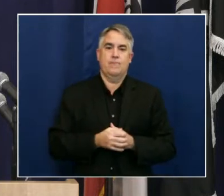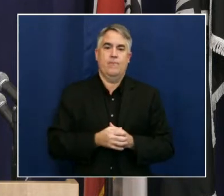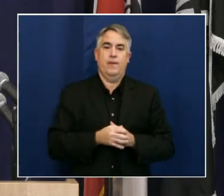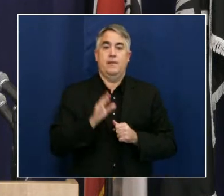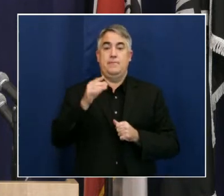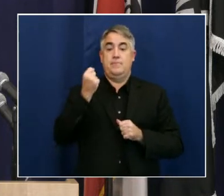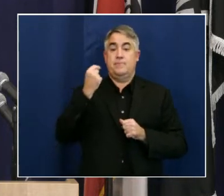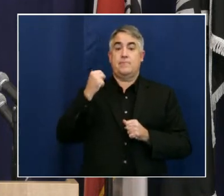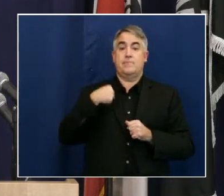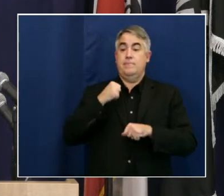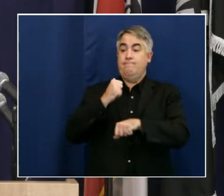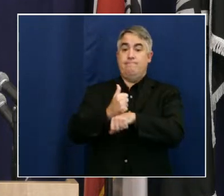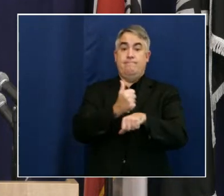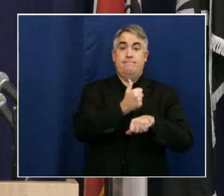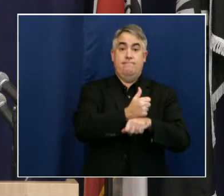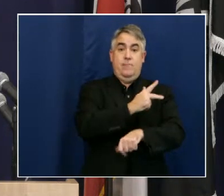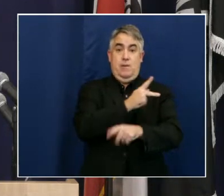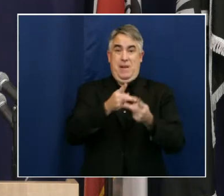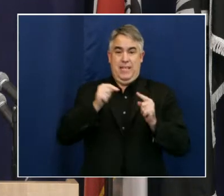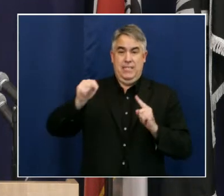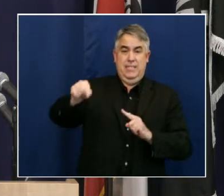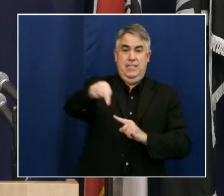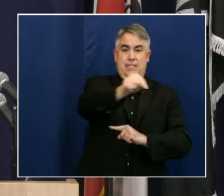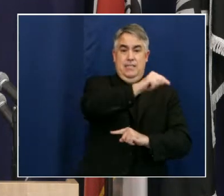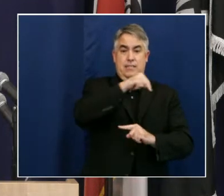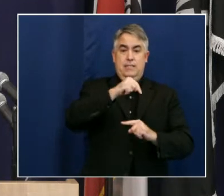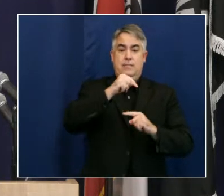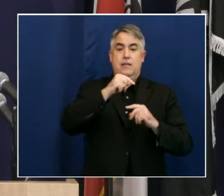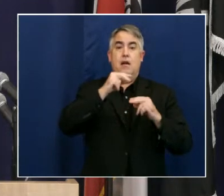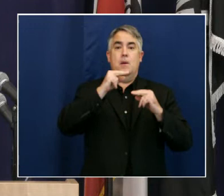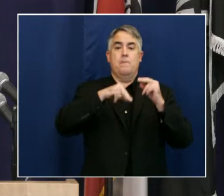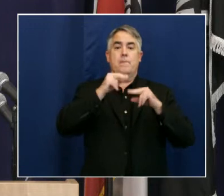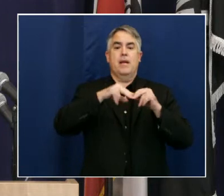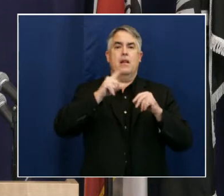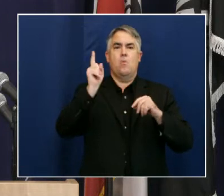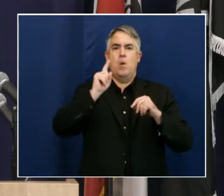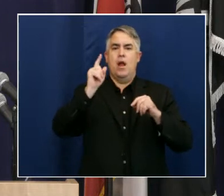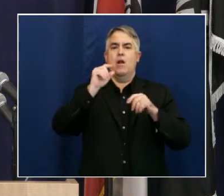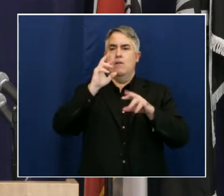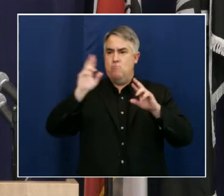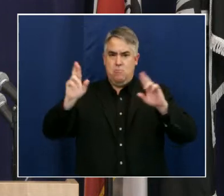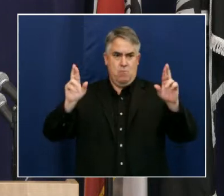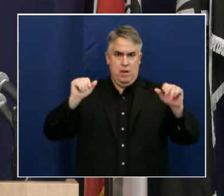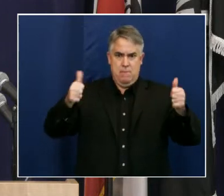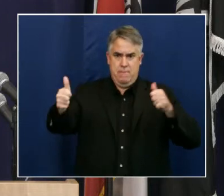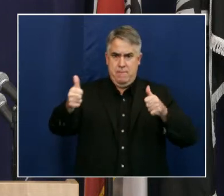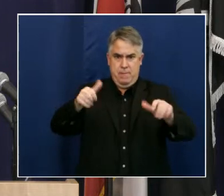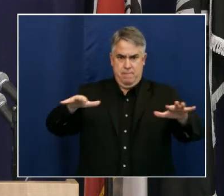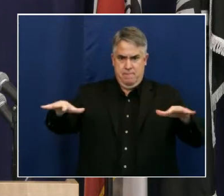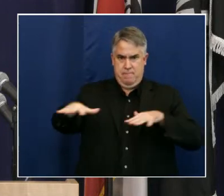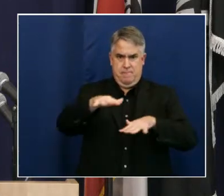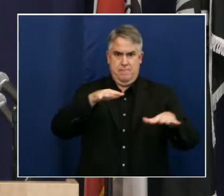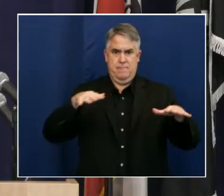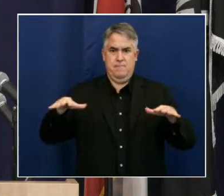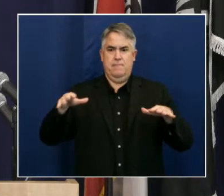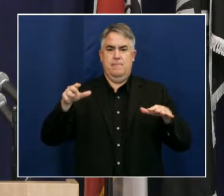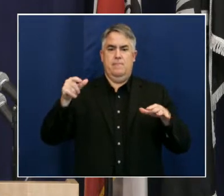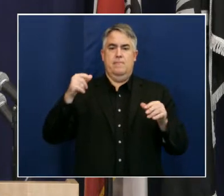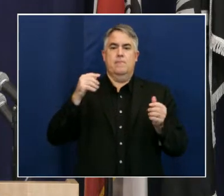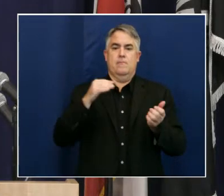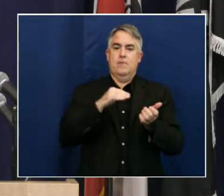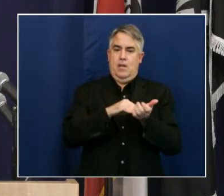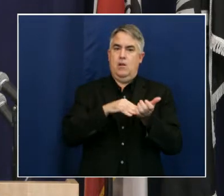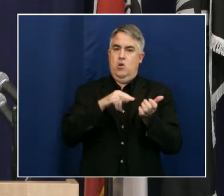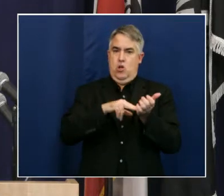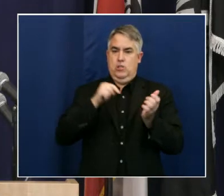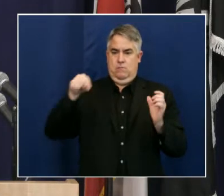individual superstation that is up, we will at this point continue to work through healthcare workers. We hope in the near future to be able to